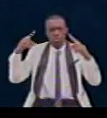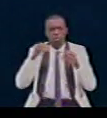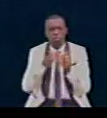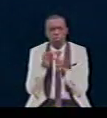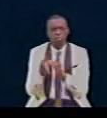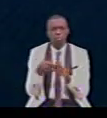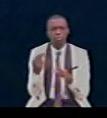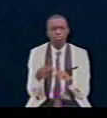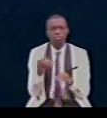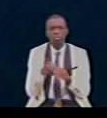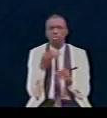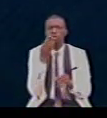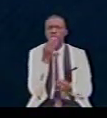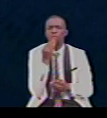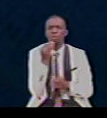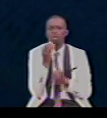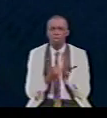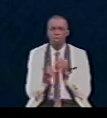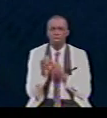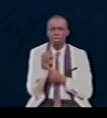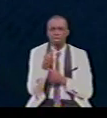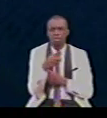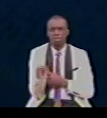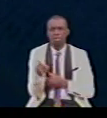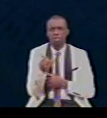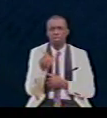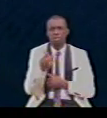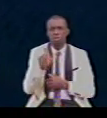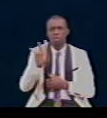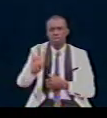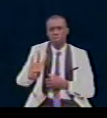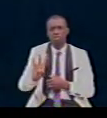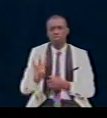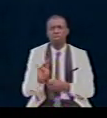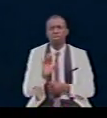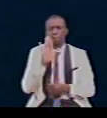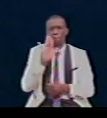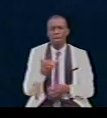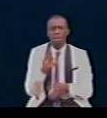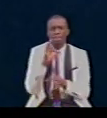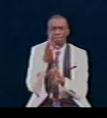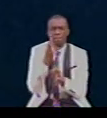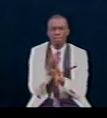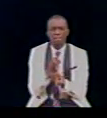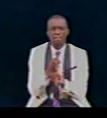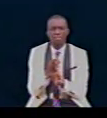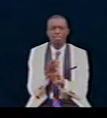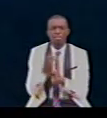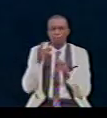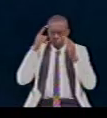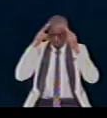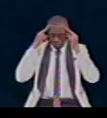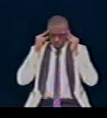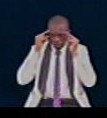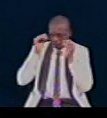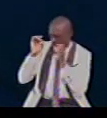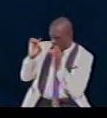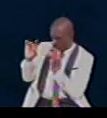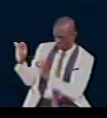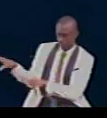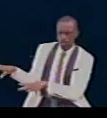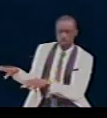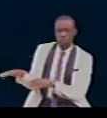verse 27 Hebrews 11 verse 27 by faith in forsook Egypt not